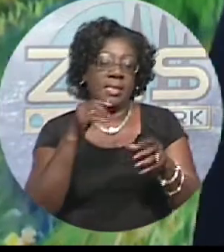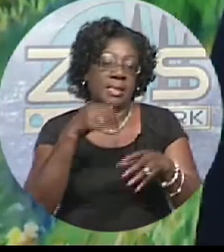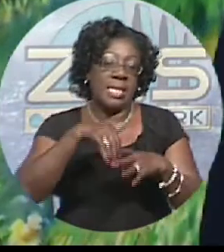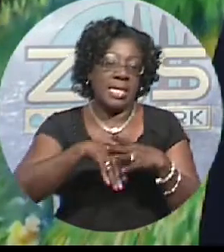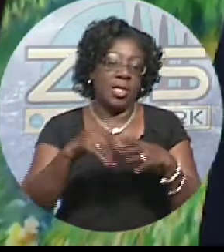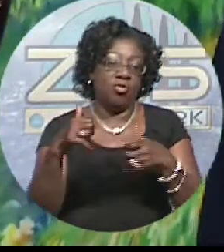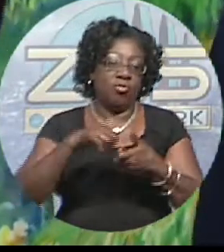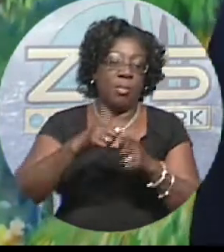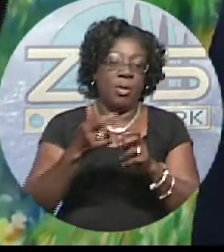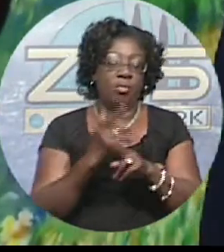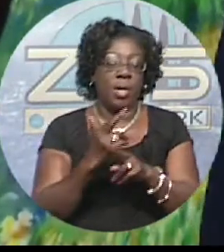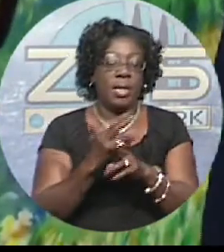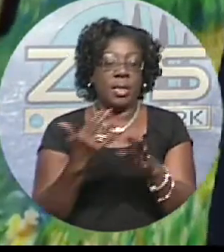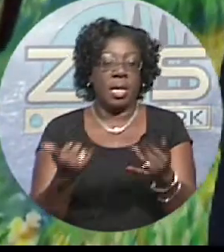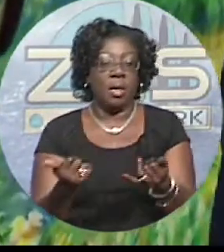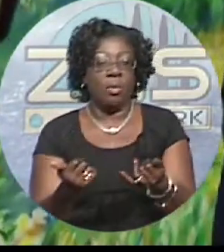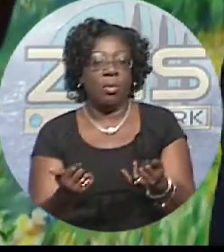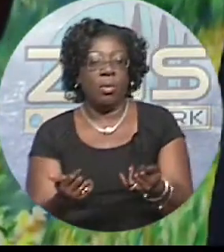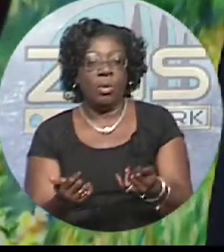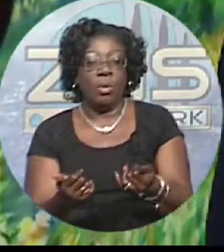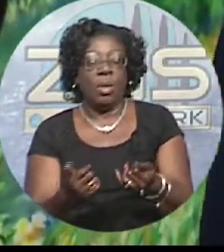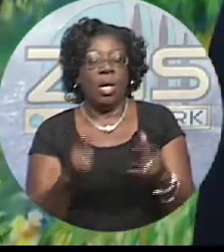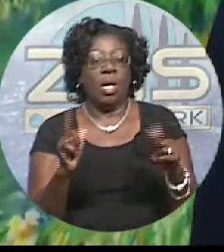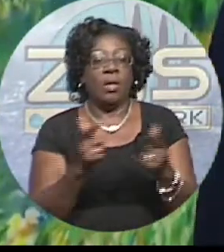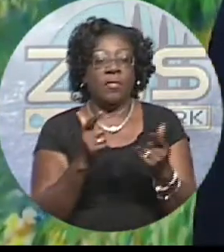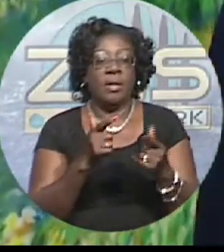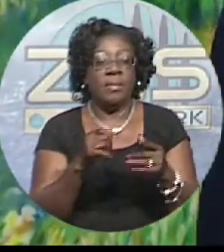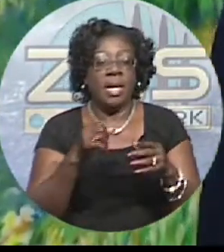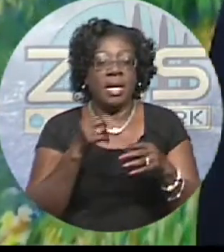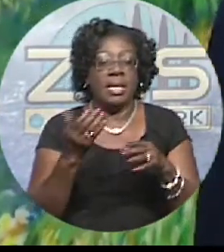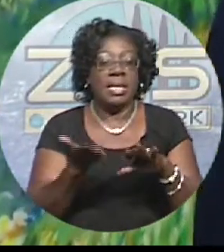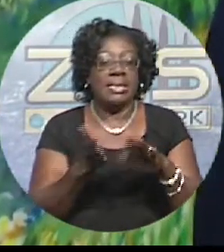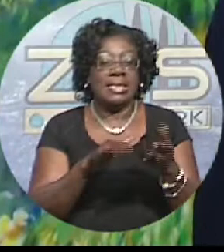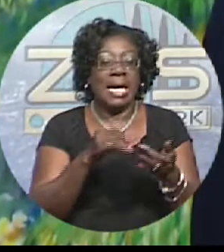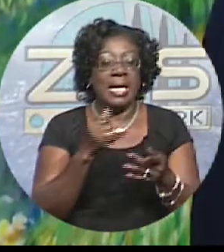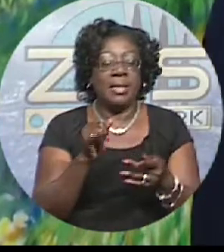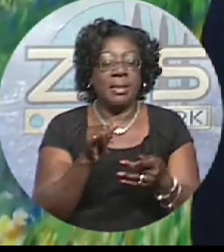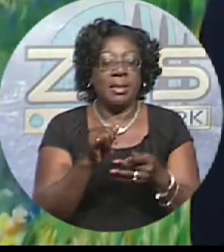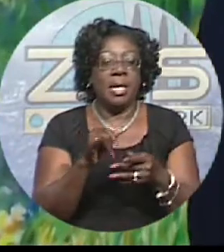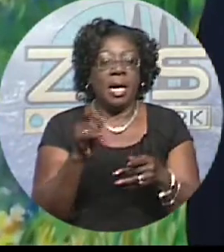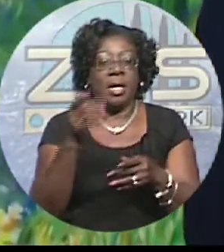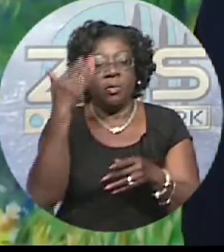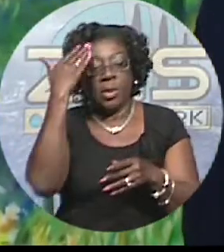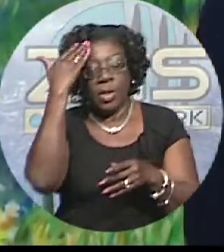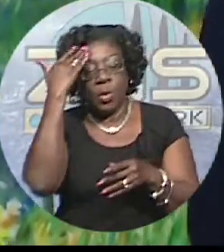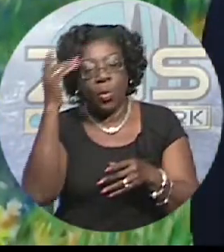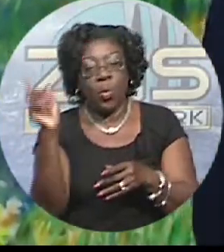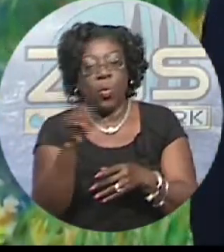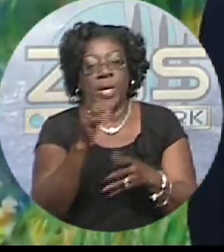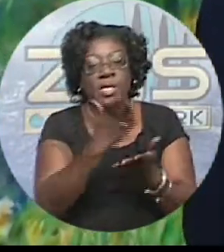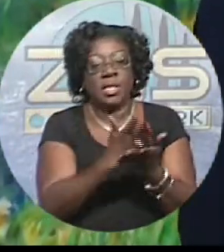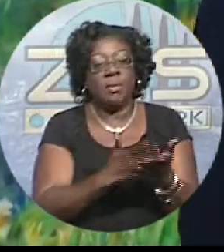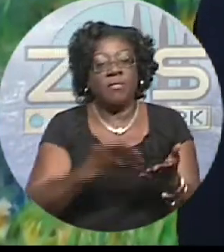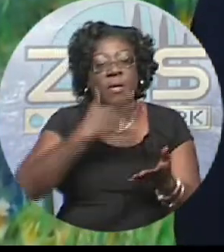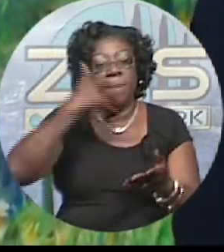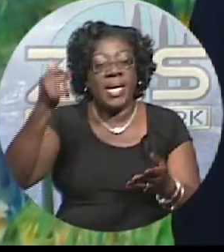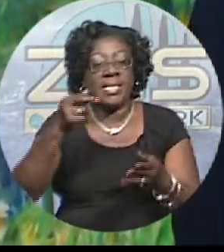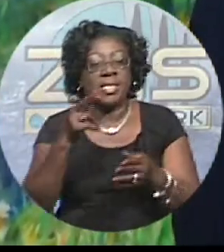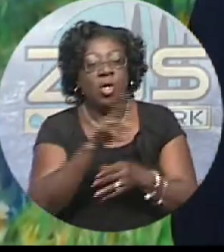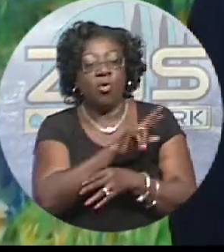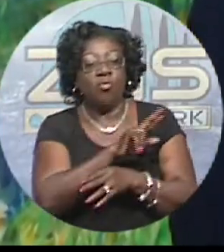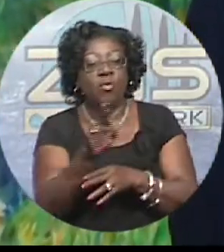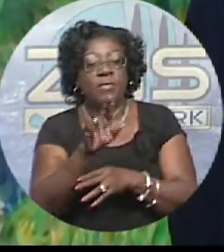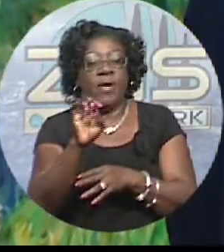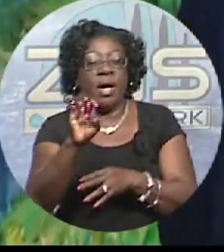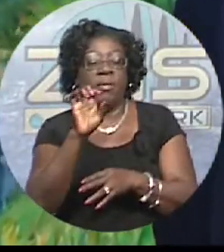and anthropogenic factors, human-caused factors. And we really want to know where some of the gems are in the ocean, where these